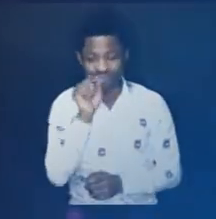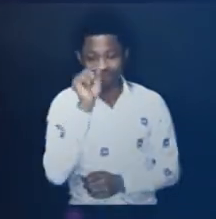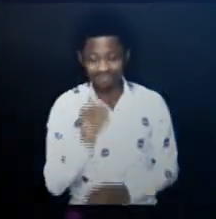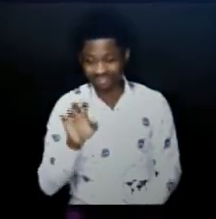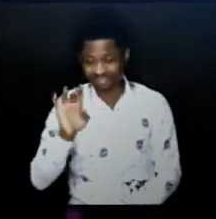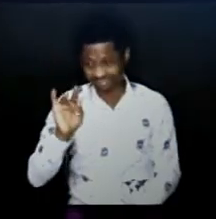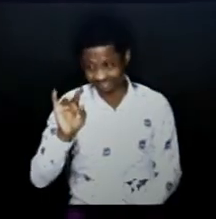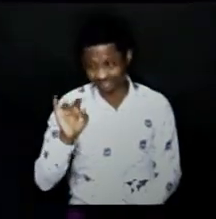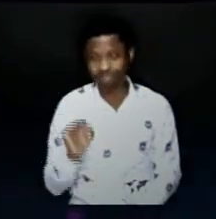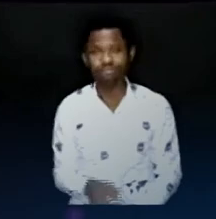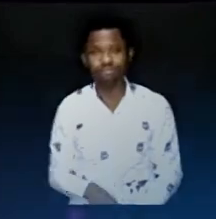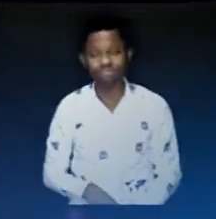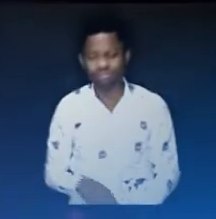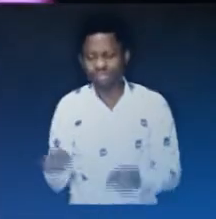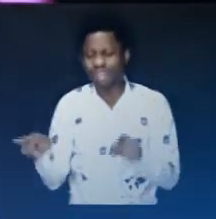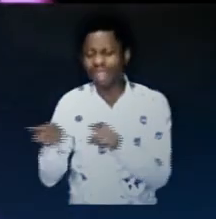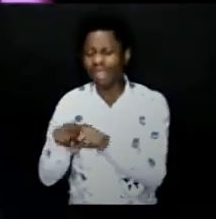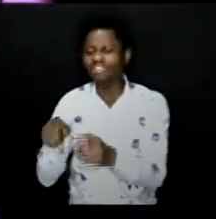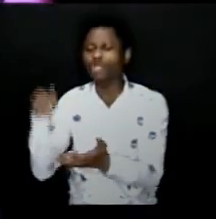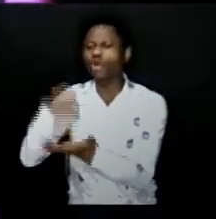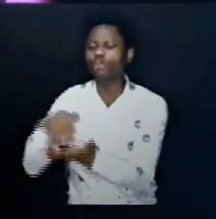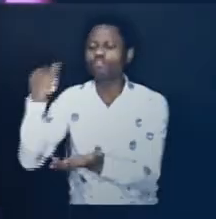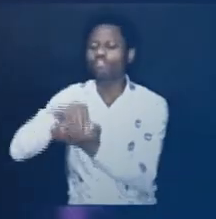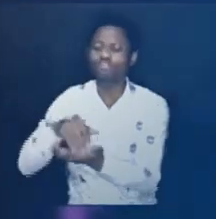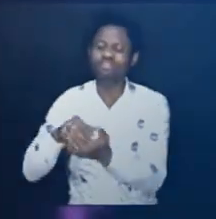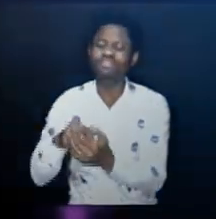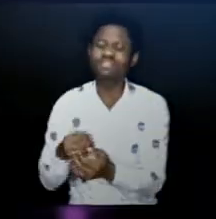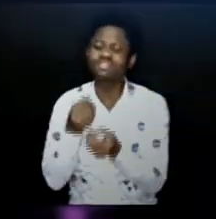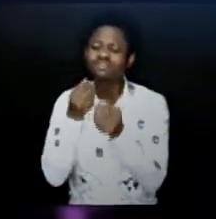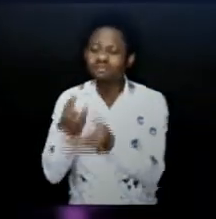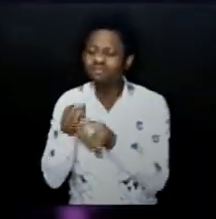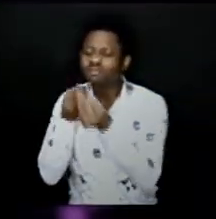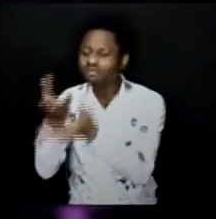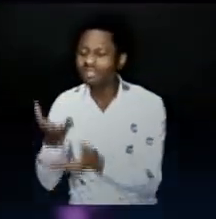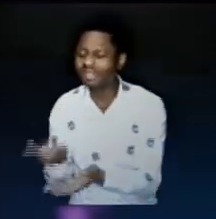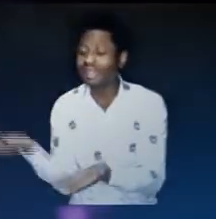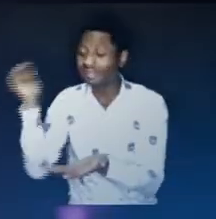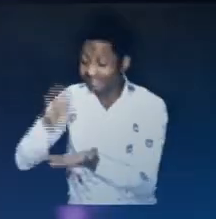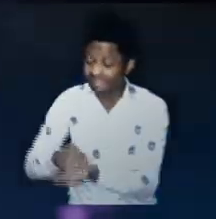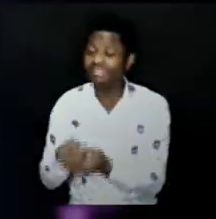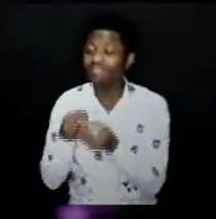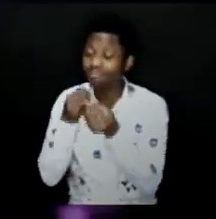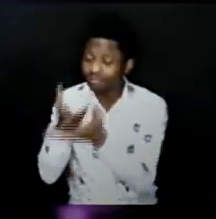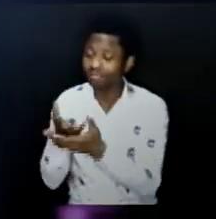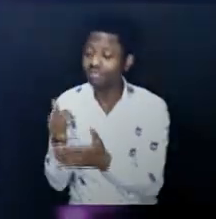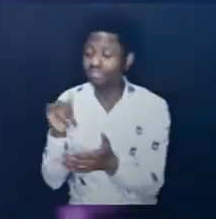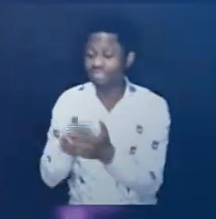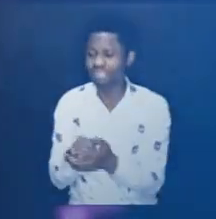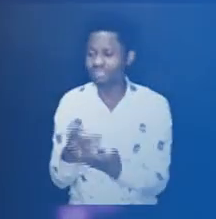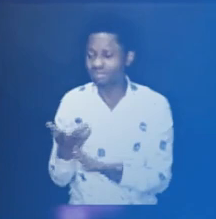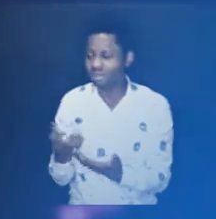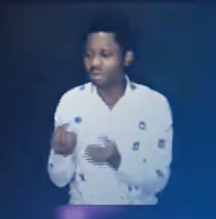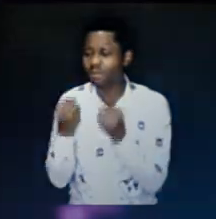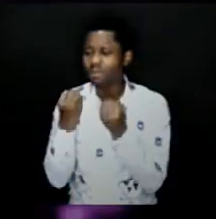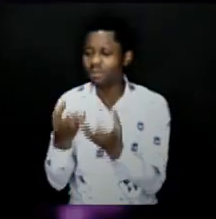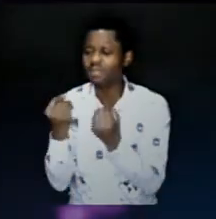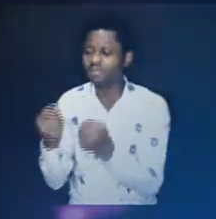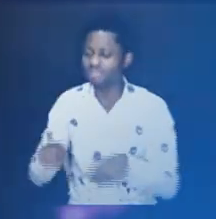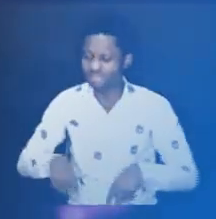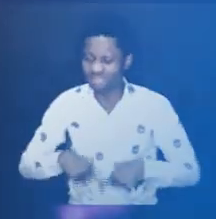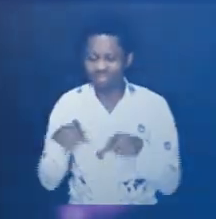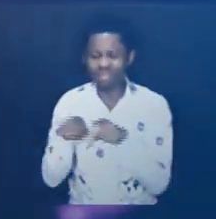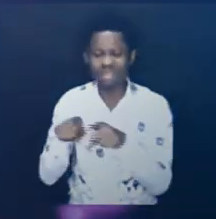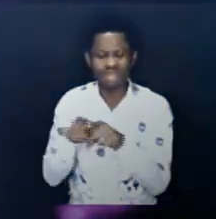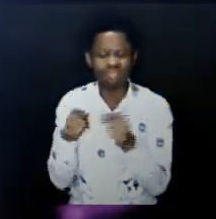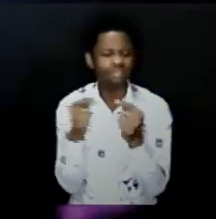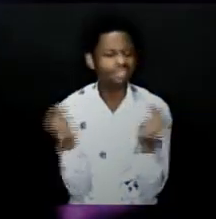for us I have often told you before and now tell you again, even with tears, many live as enemies of the